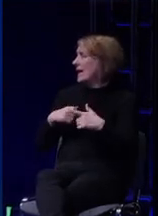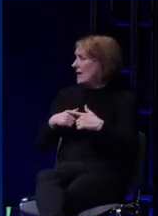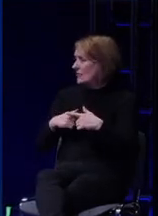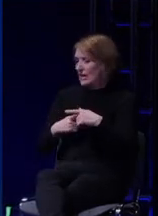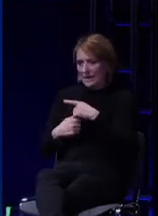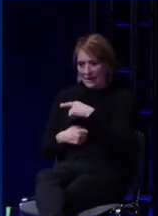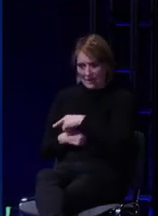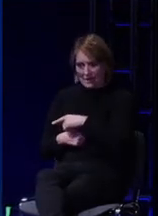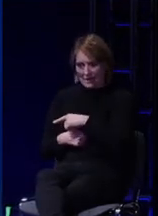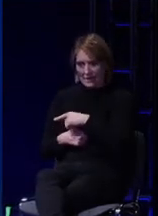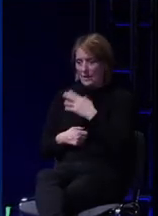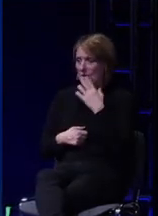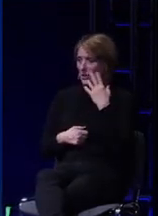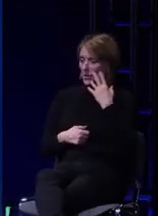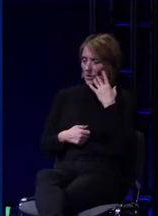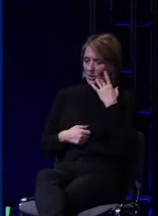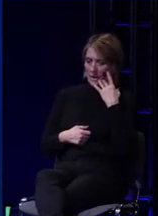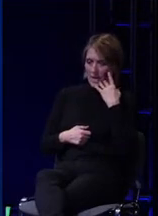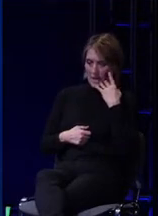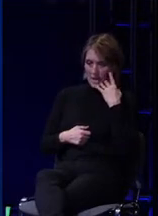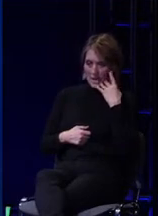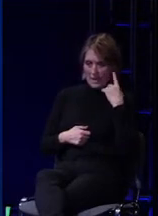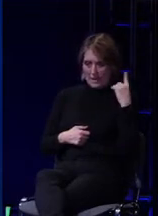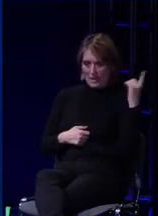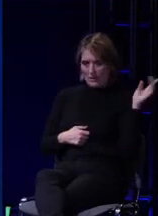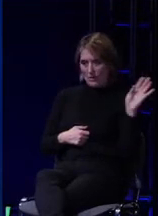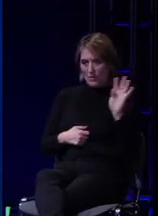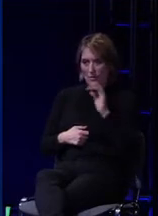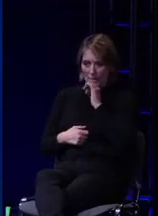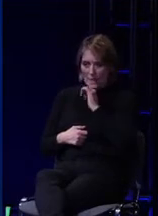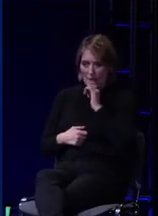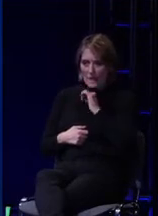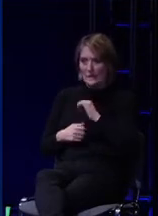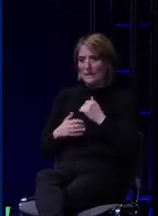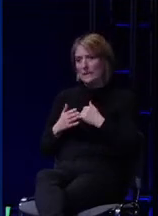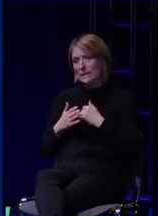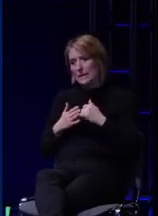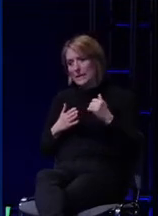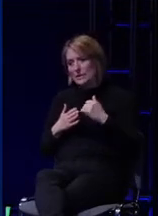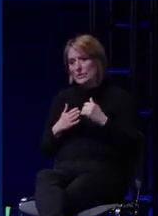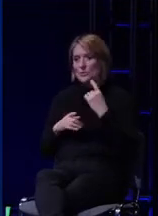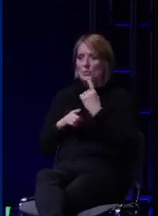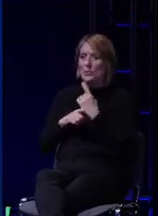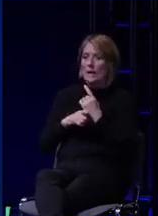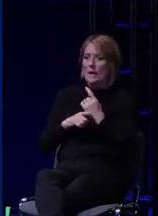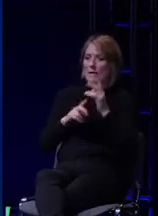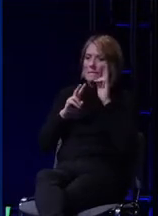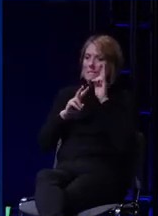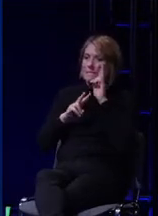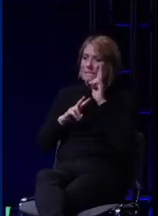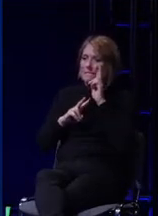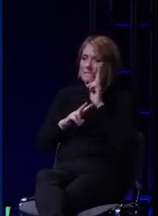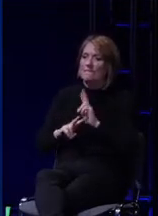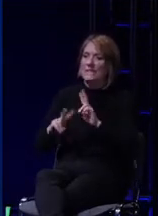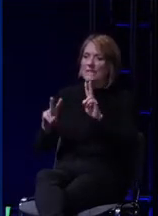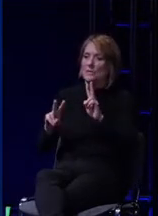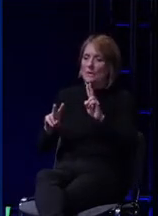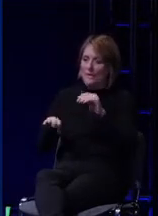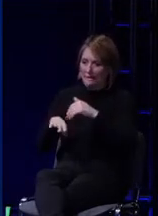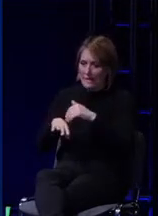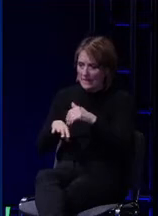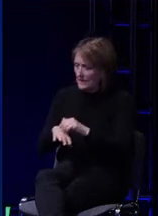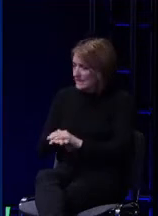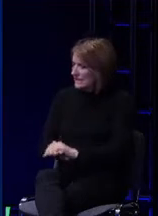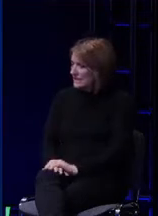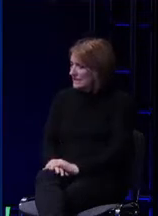once these gentlemen begin this process, there is usually a time where there's some visual effects that, you know, it's either practical effects,